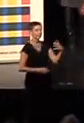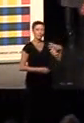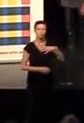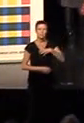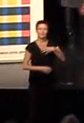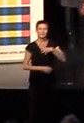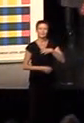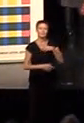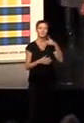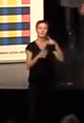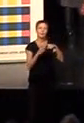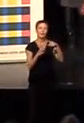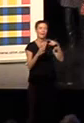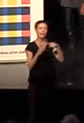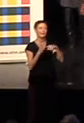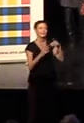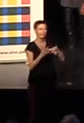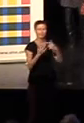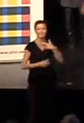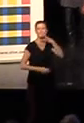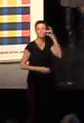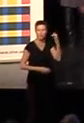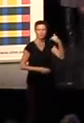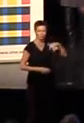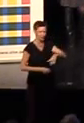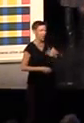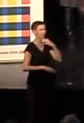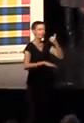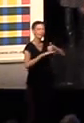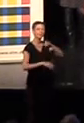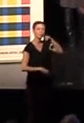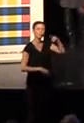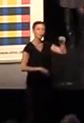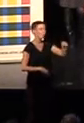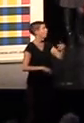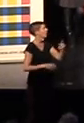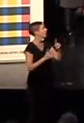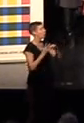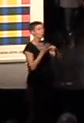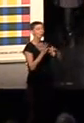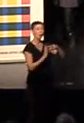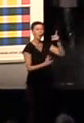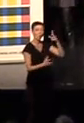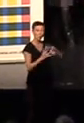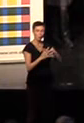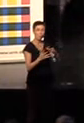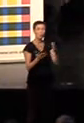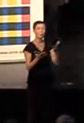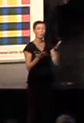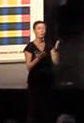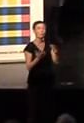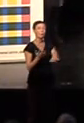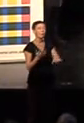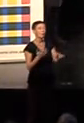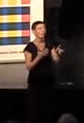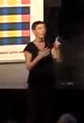je hem en frans beest in in alle een oslo de daar ik toch black box chatten om die half of the board